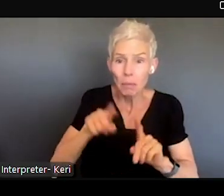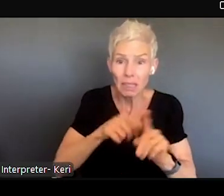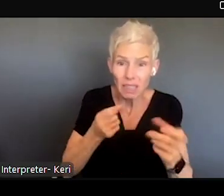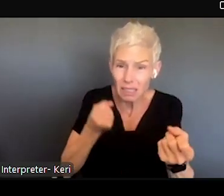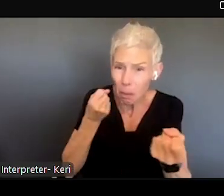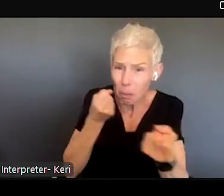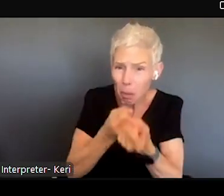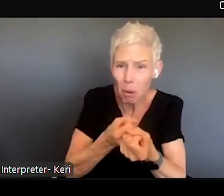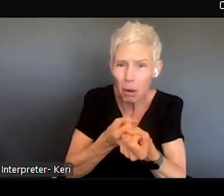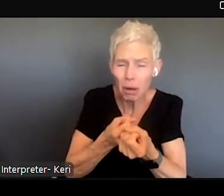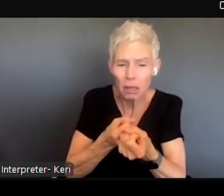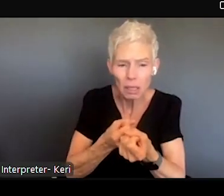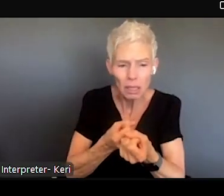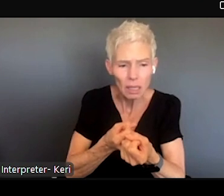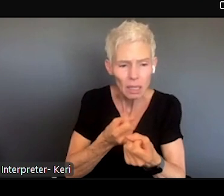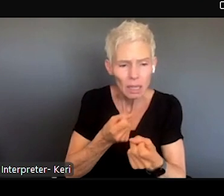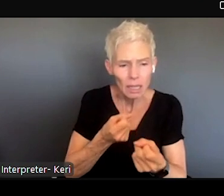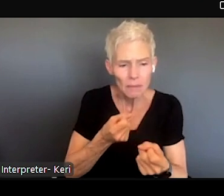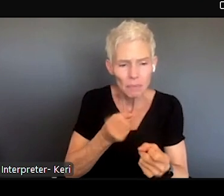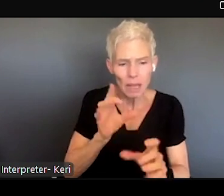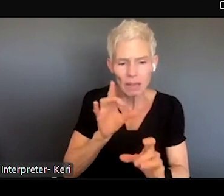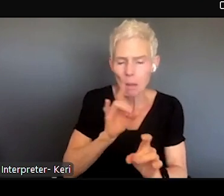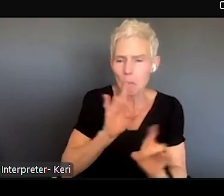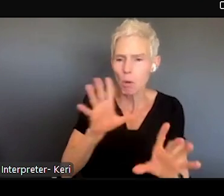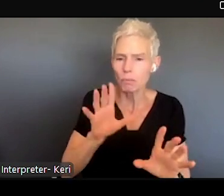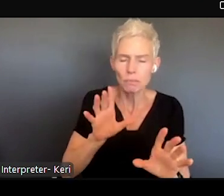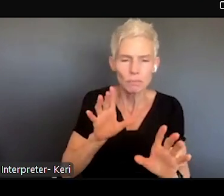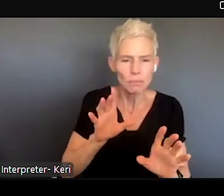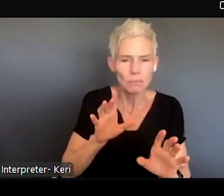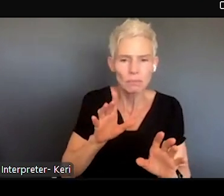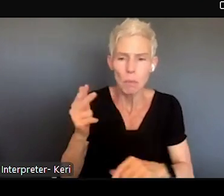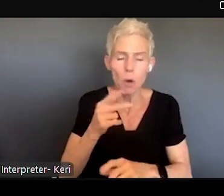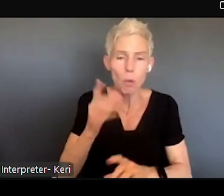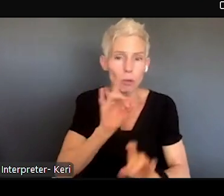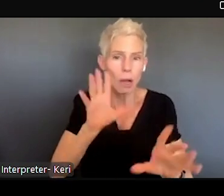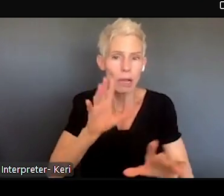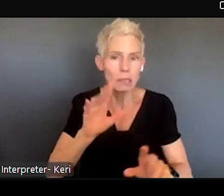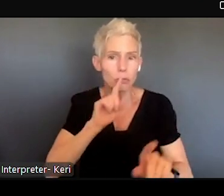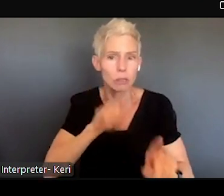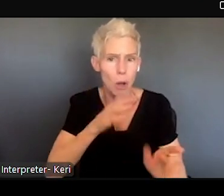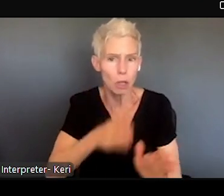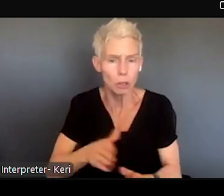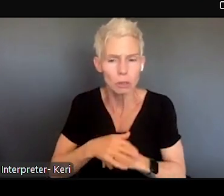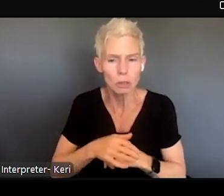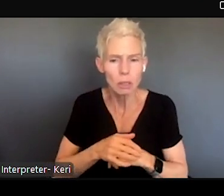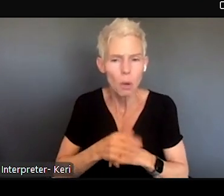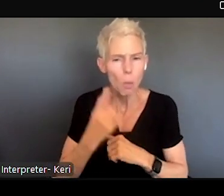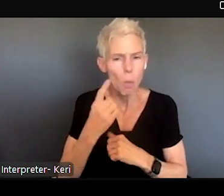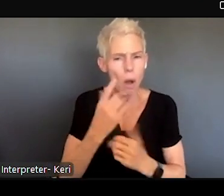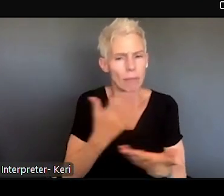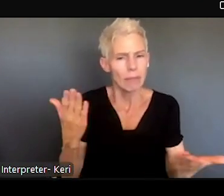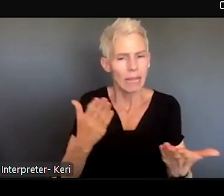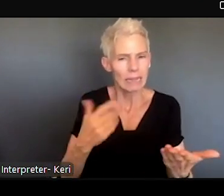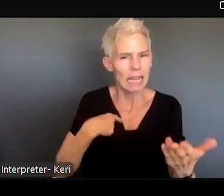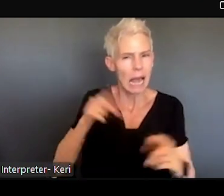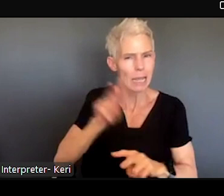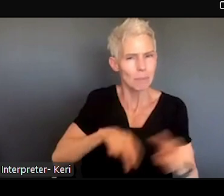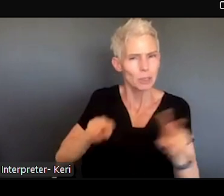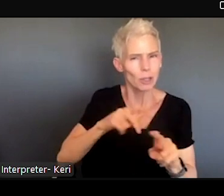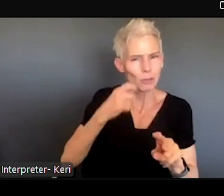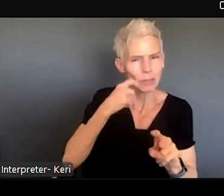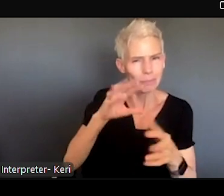of the mobile crisis responders. One thing I really want to note, just an observation,